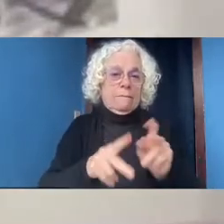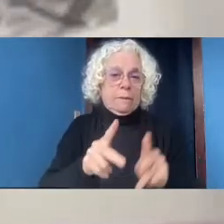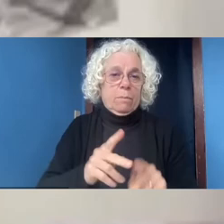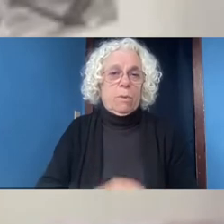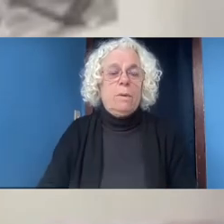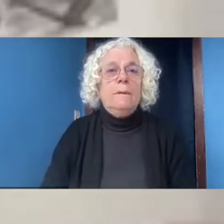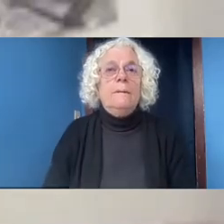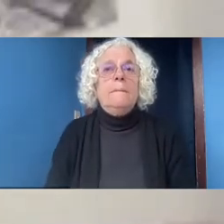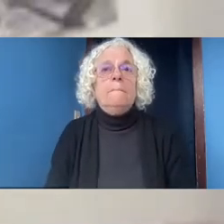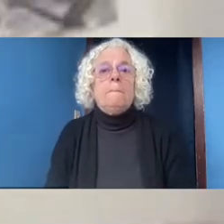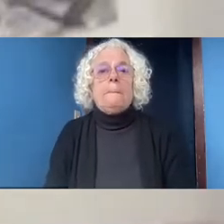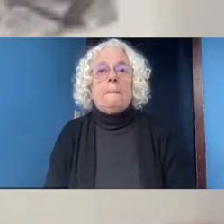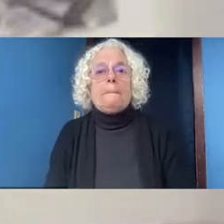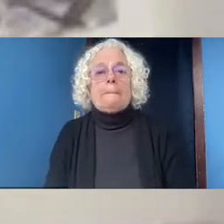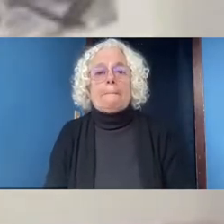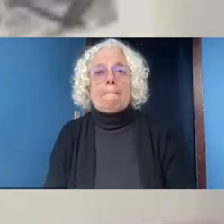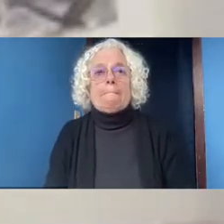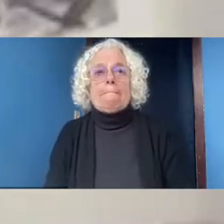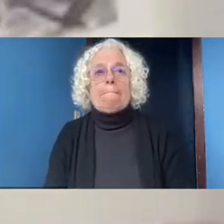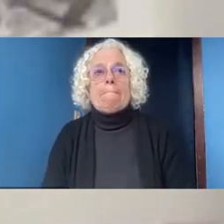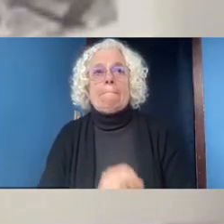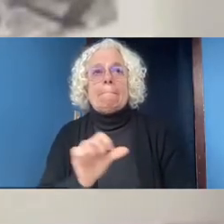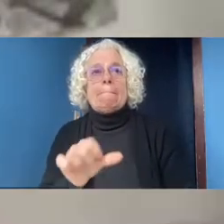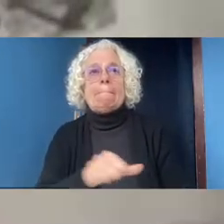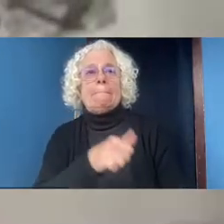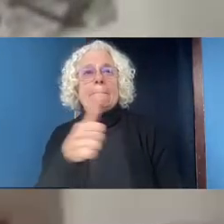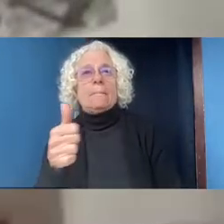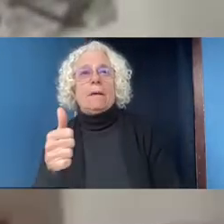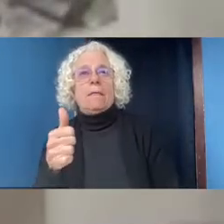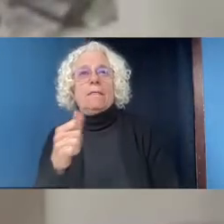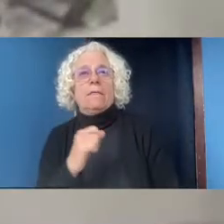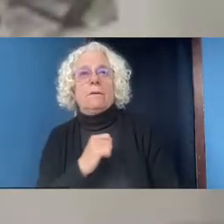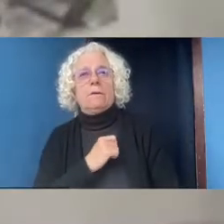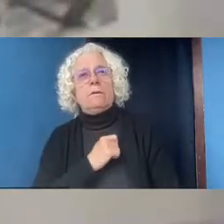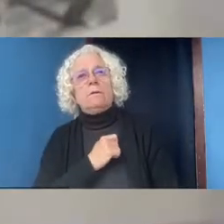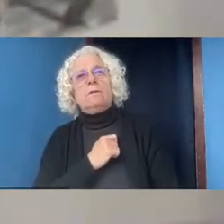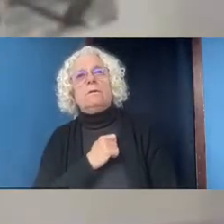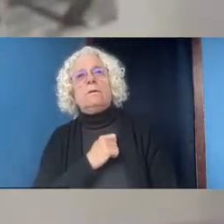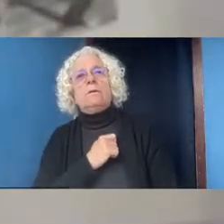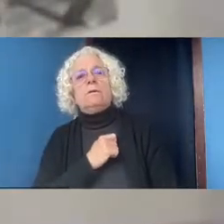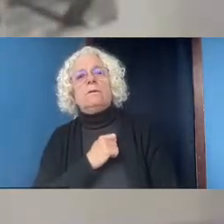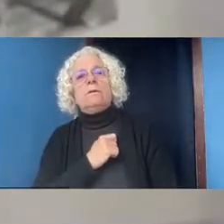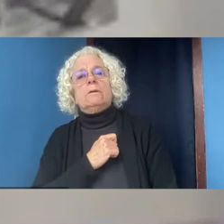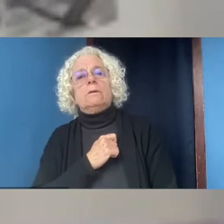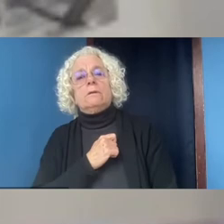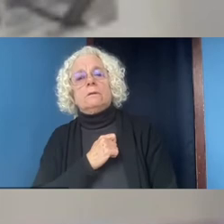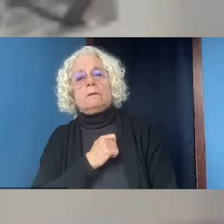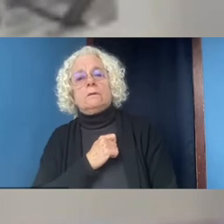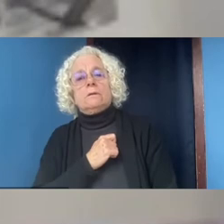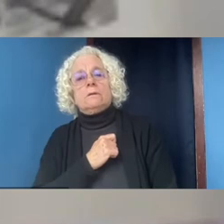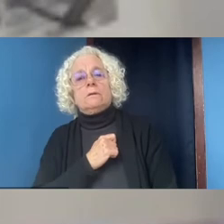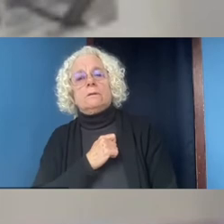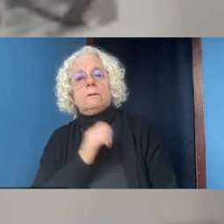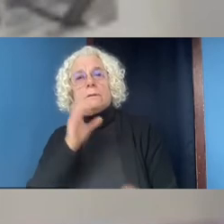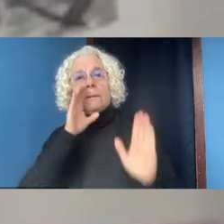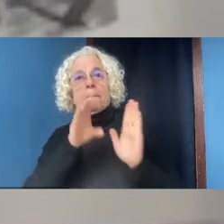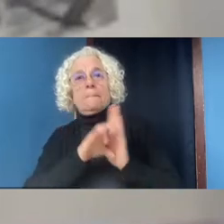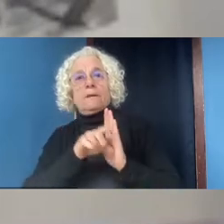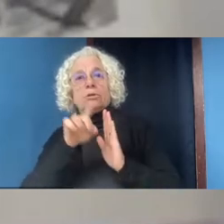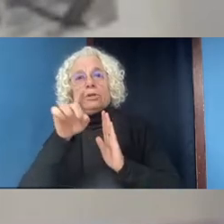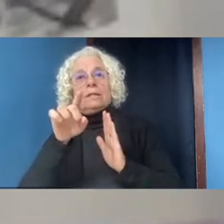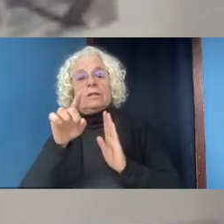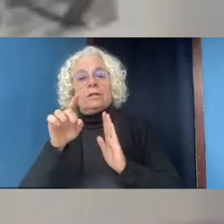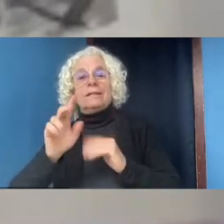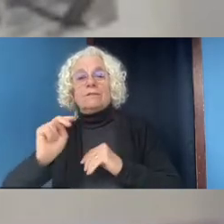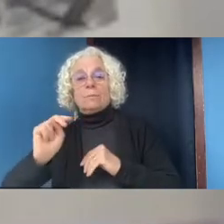favorite artists, it's always been R.C. Gorman. If you go to New Mexico, you'll see